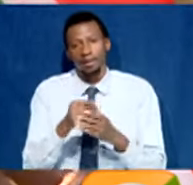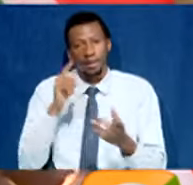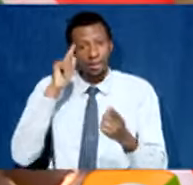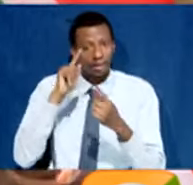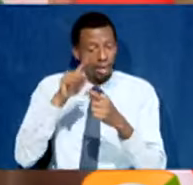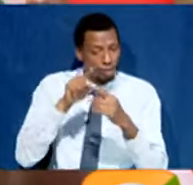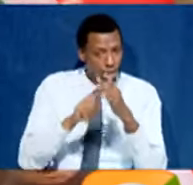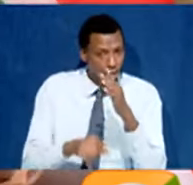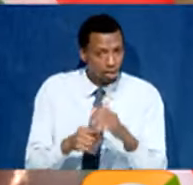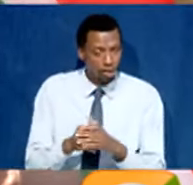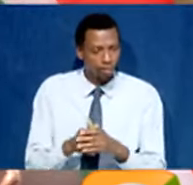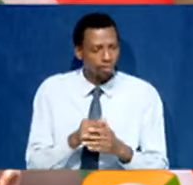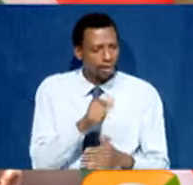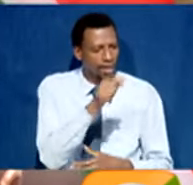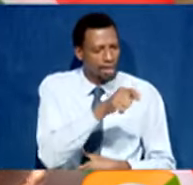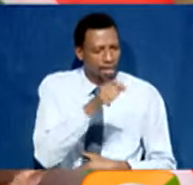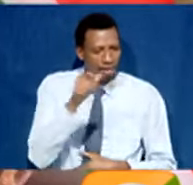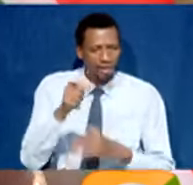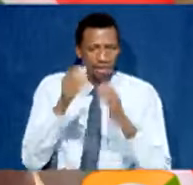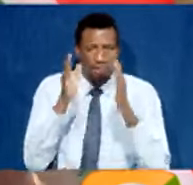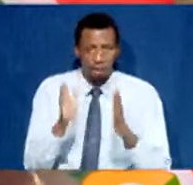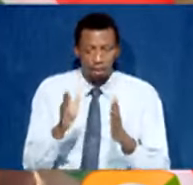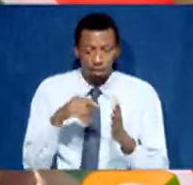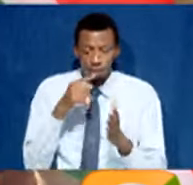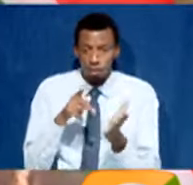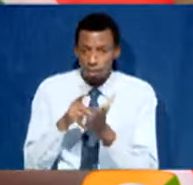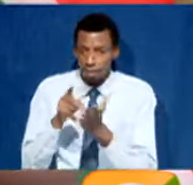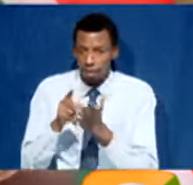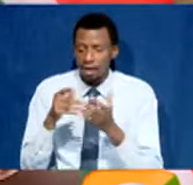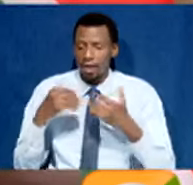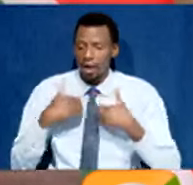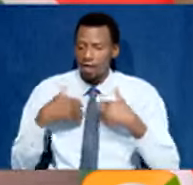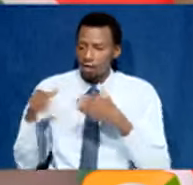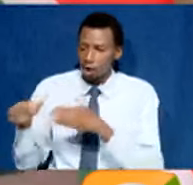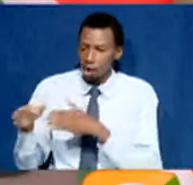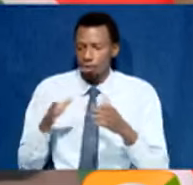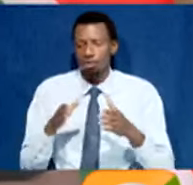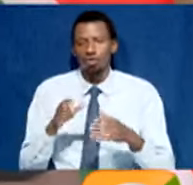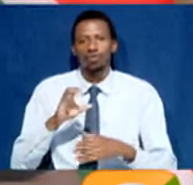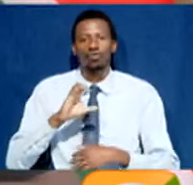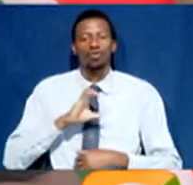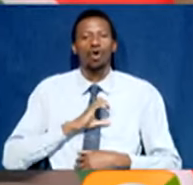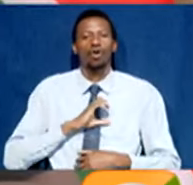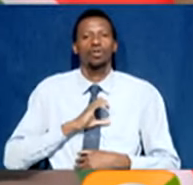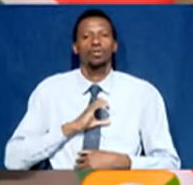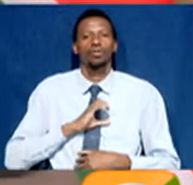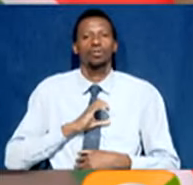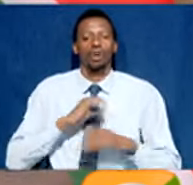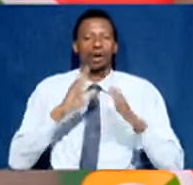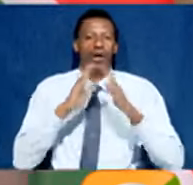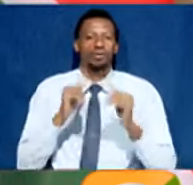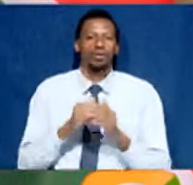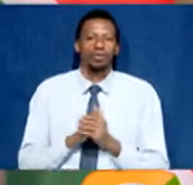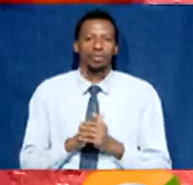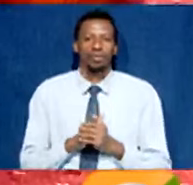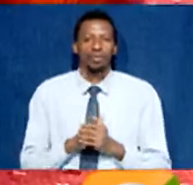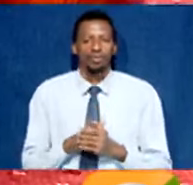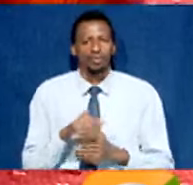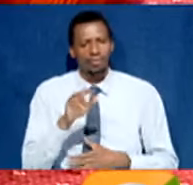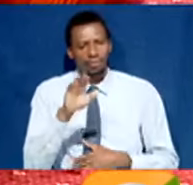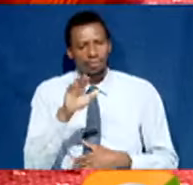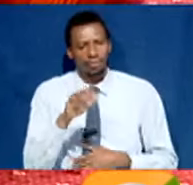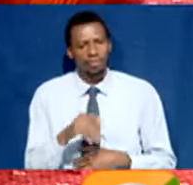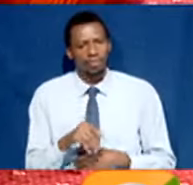who is paying has a chance to own a house. And that is how we are delivering. Mr. President, on the question of accountability, because it